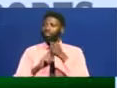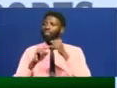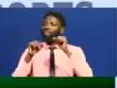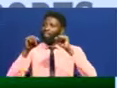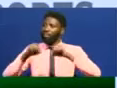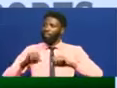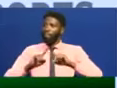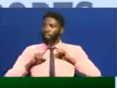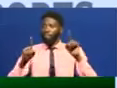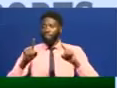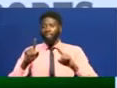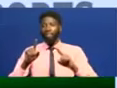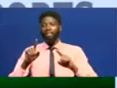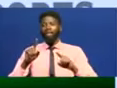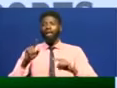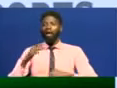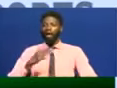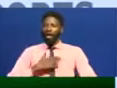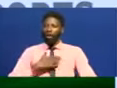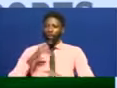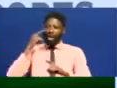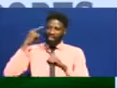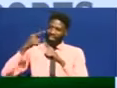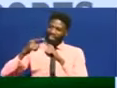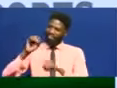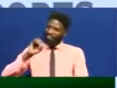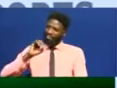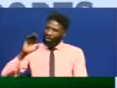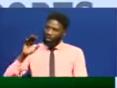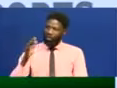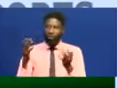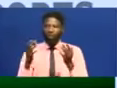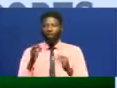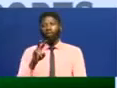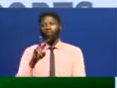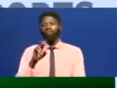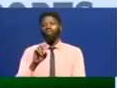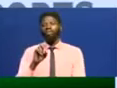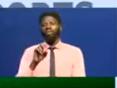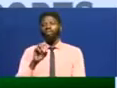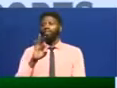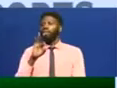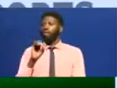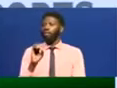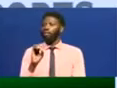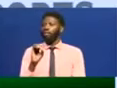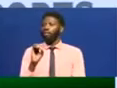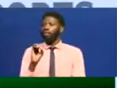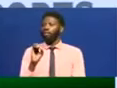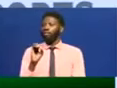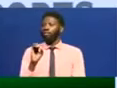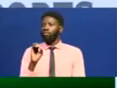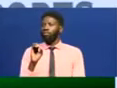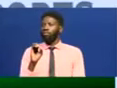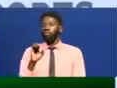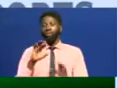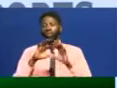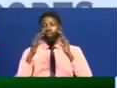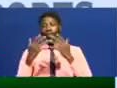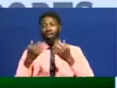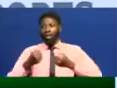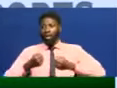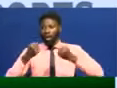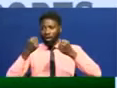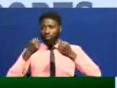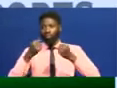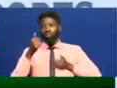But our farthest target is 2030. A World Cup that is partly going to be played on